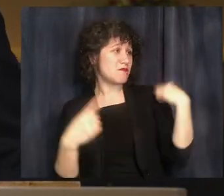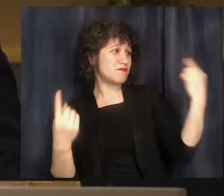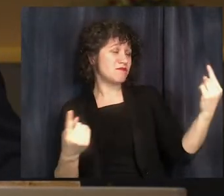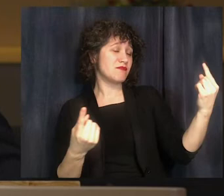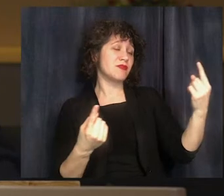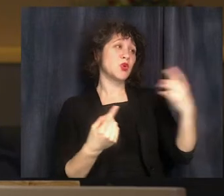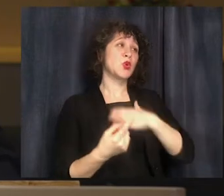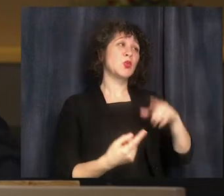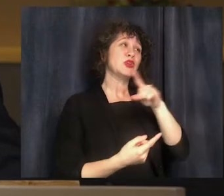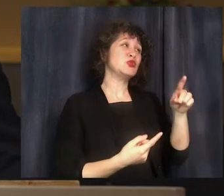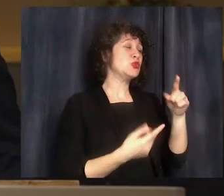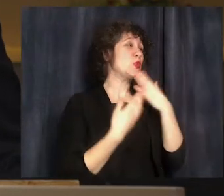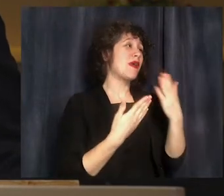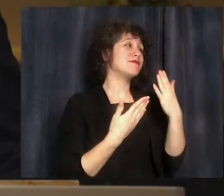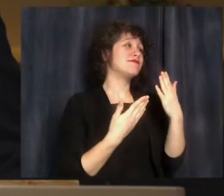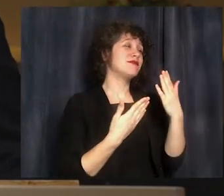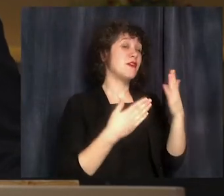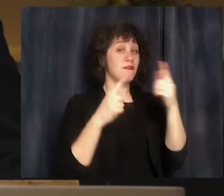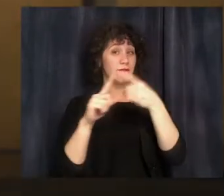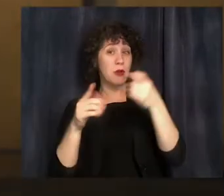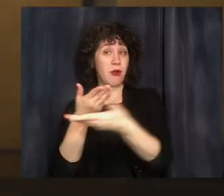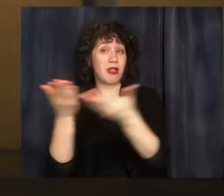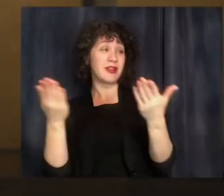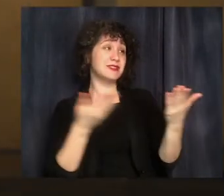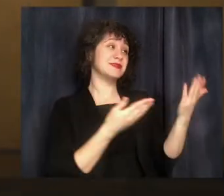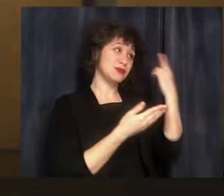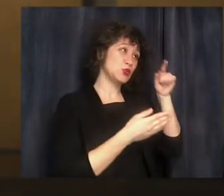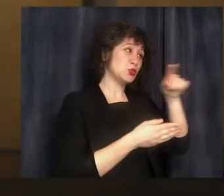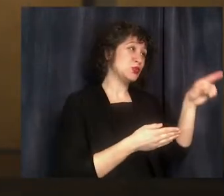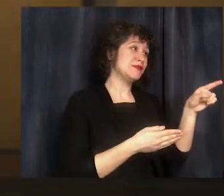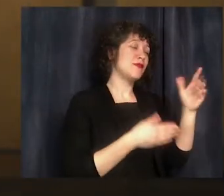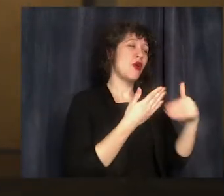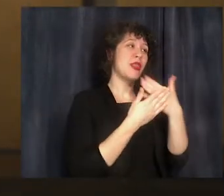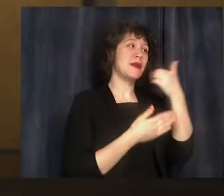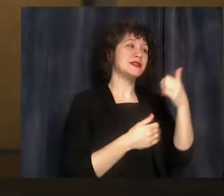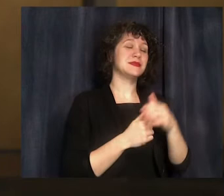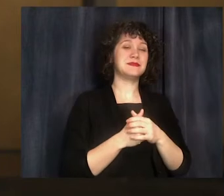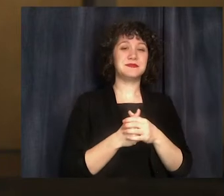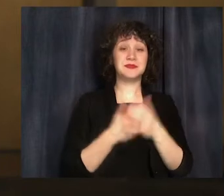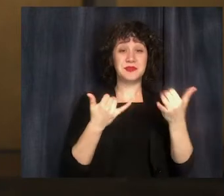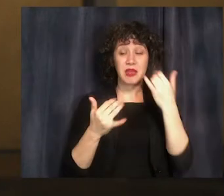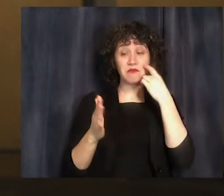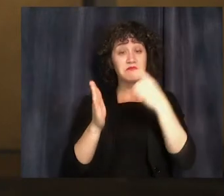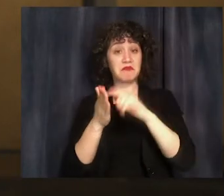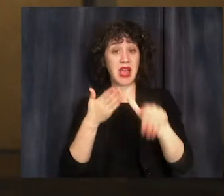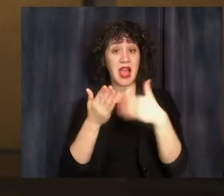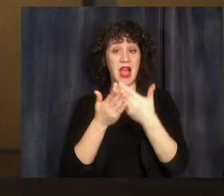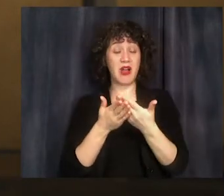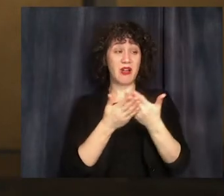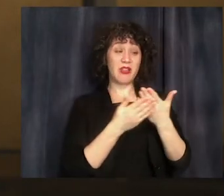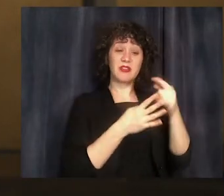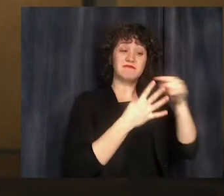From all of us to you, all the best. We would like to recognize our guests joining us tonight, strong